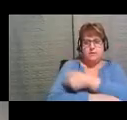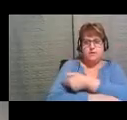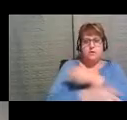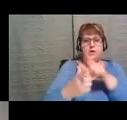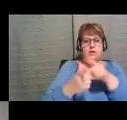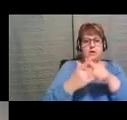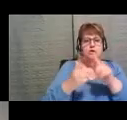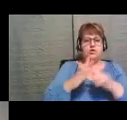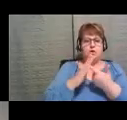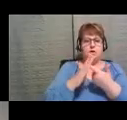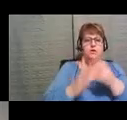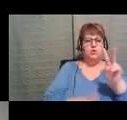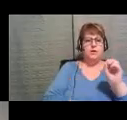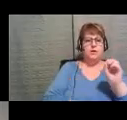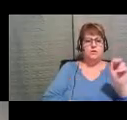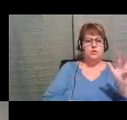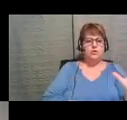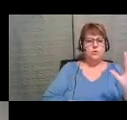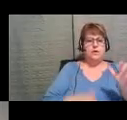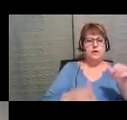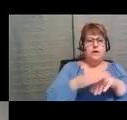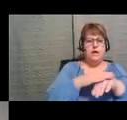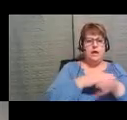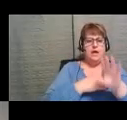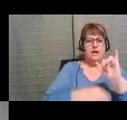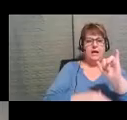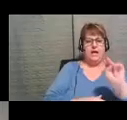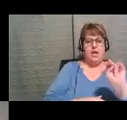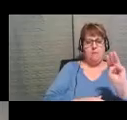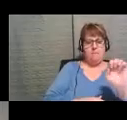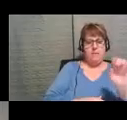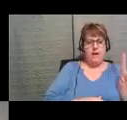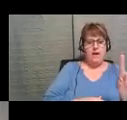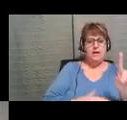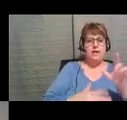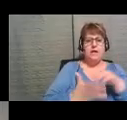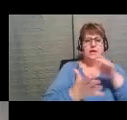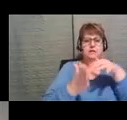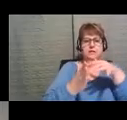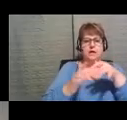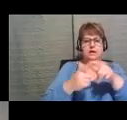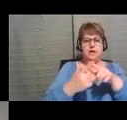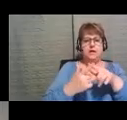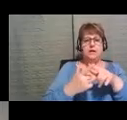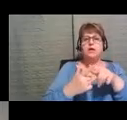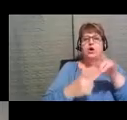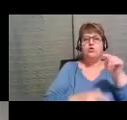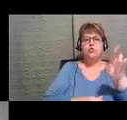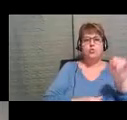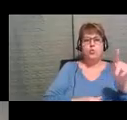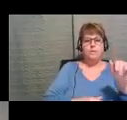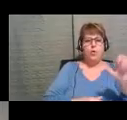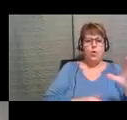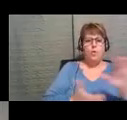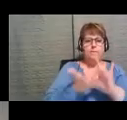2003. Dr. Comninellis studied tropical medicine from the Walter Reed Army Institute of Research and became board certified